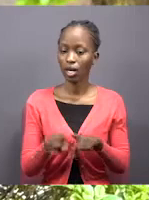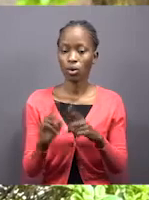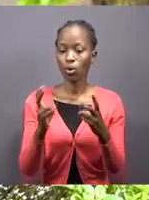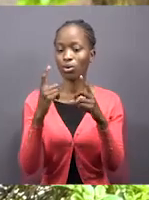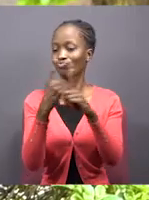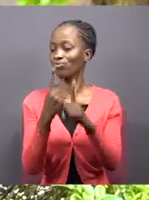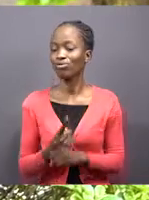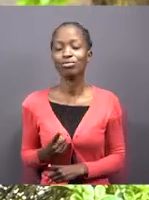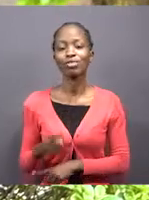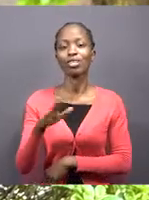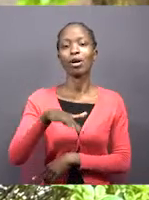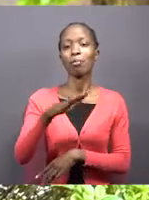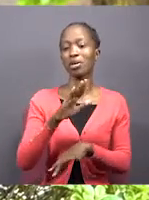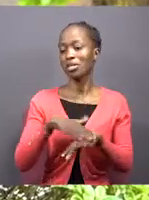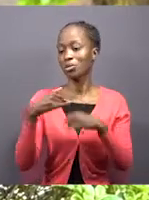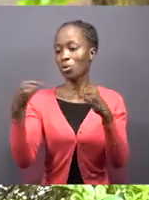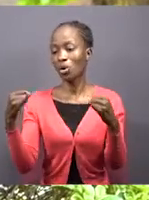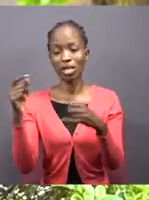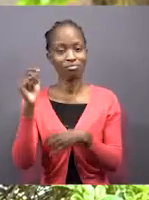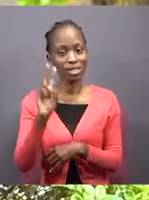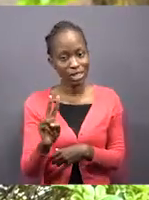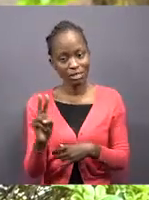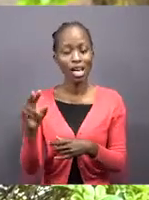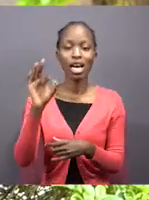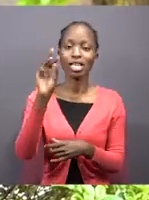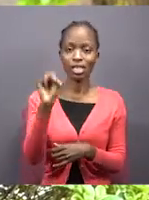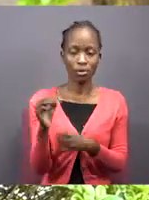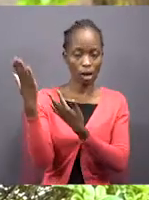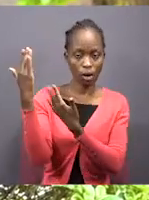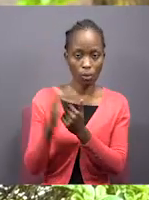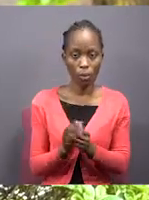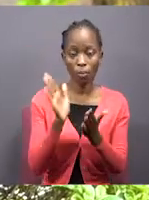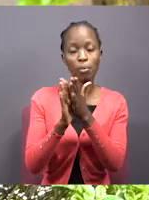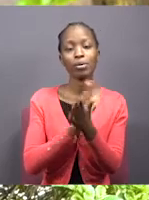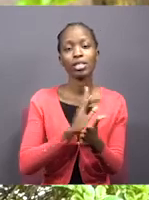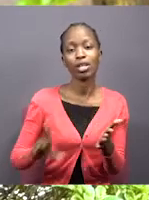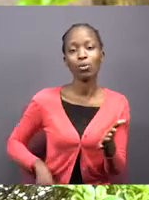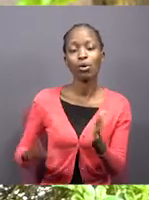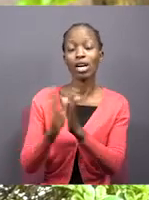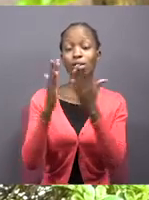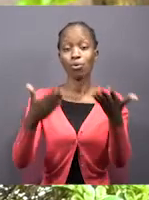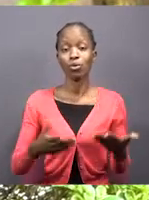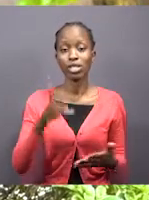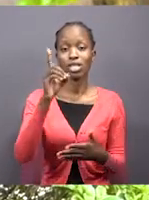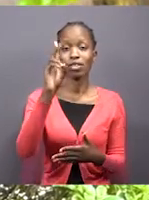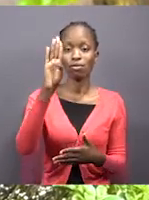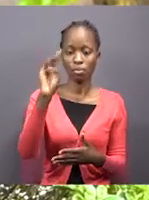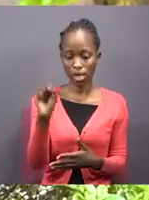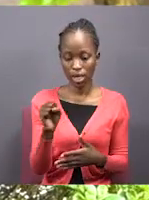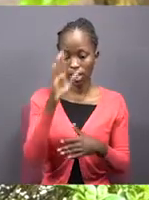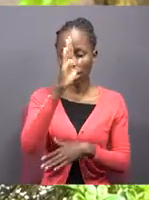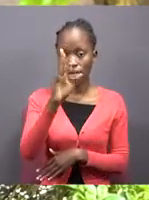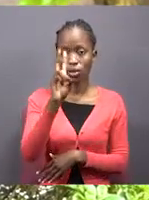listening to us from Hope FM, and who is following us on our Citam Church online platforms. Praise the Lord, and welcome to our DVBS